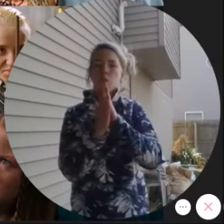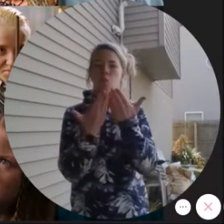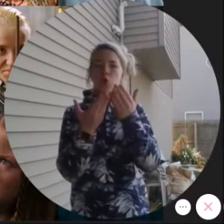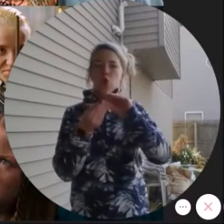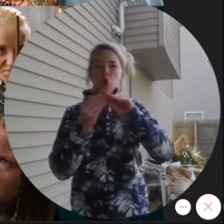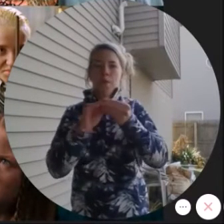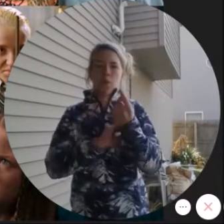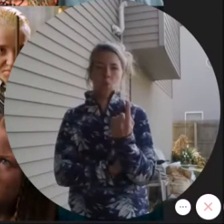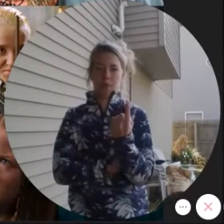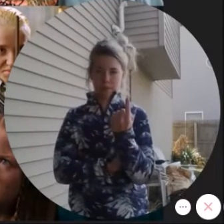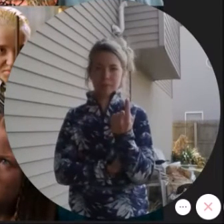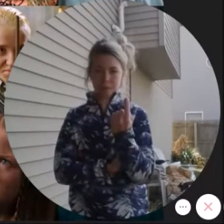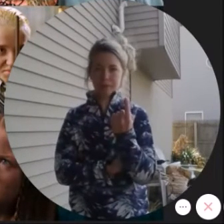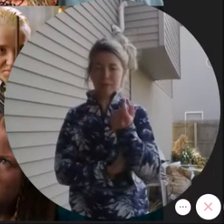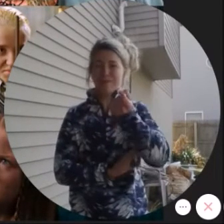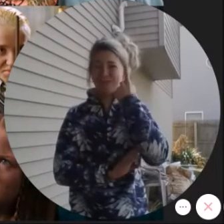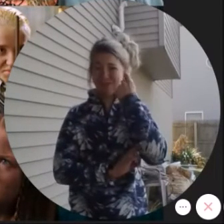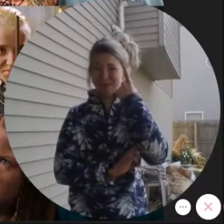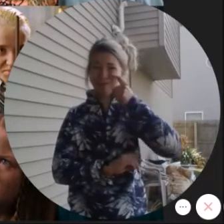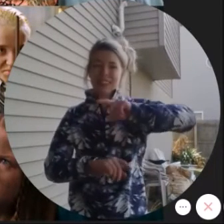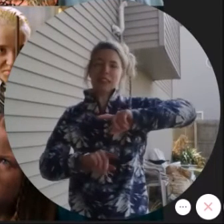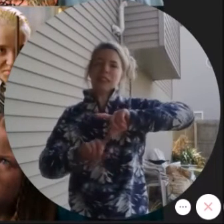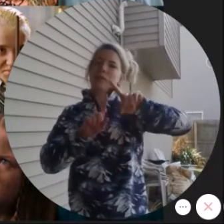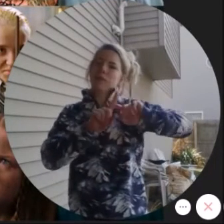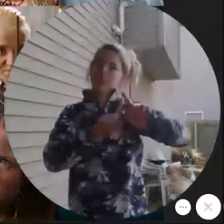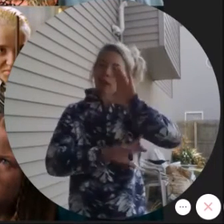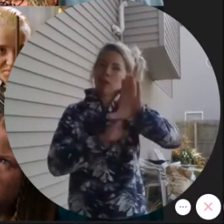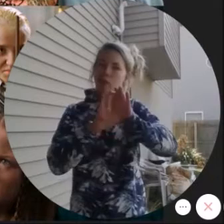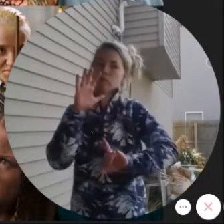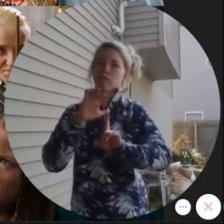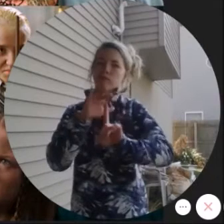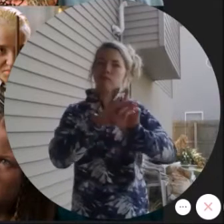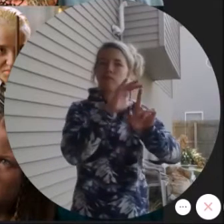made a video with signed character names